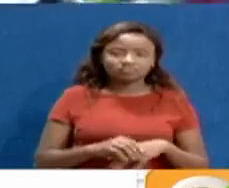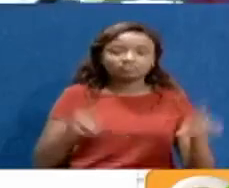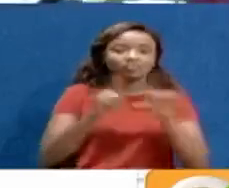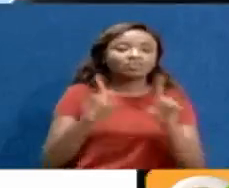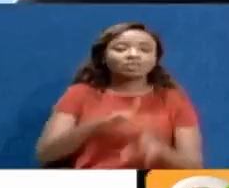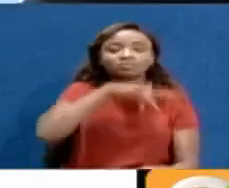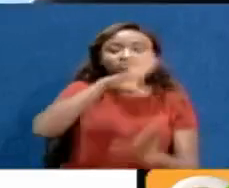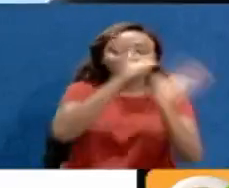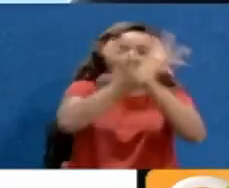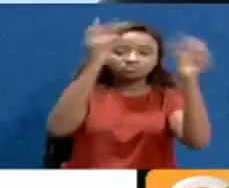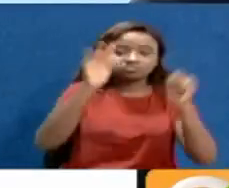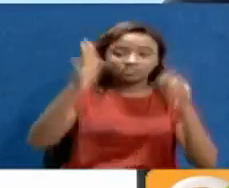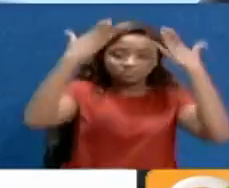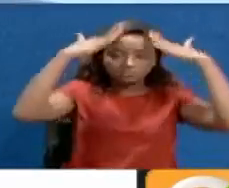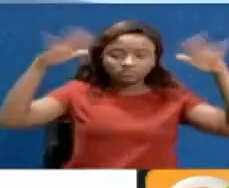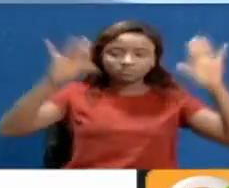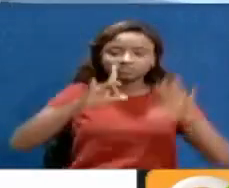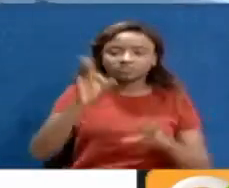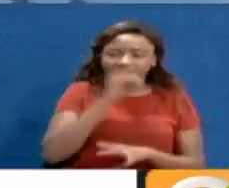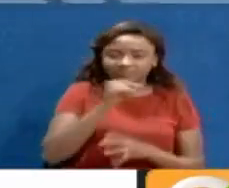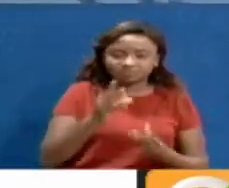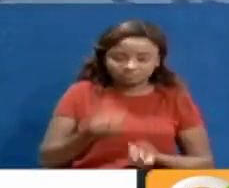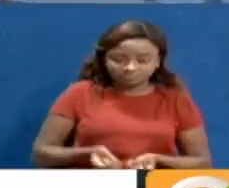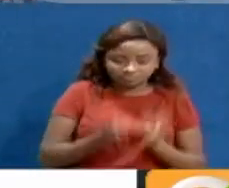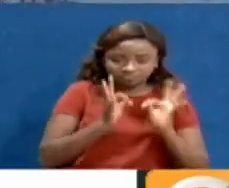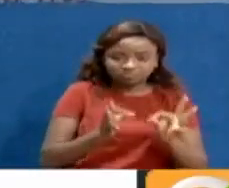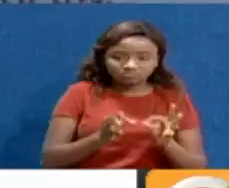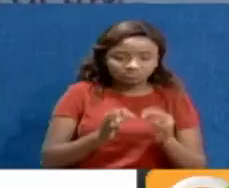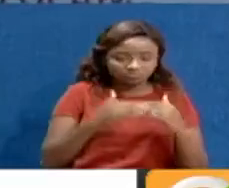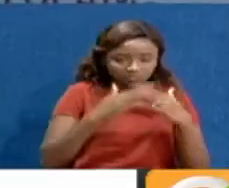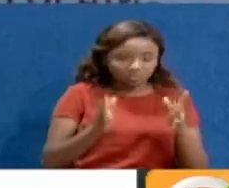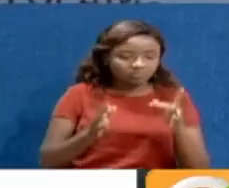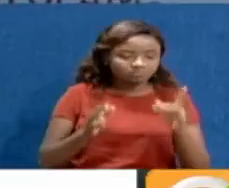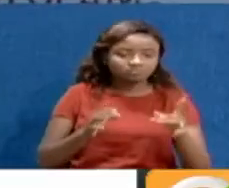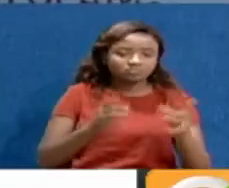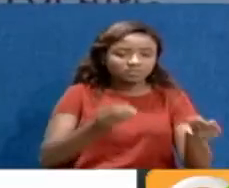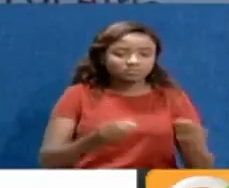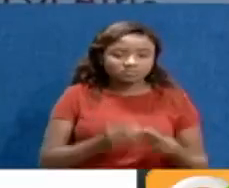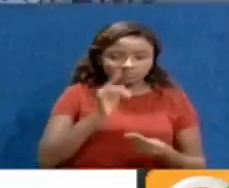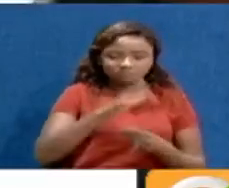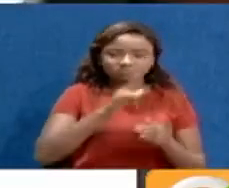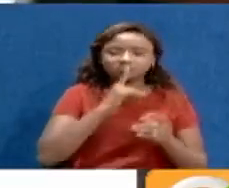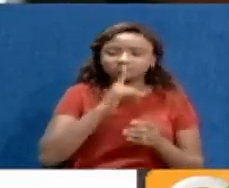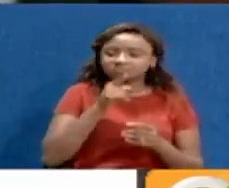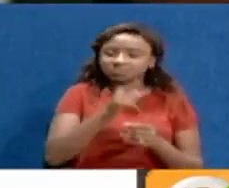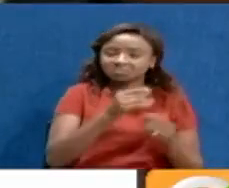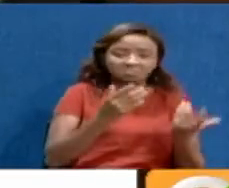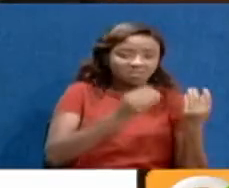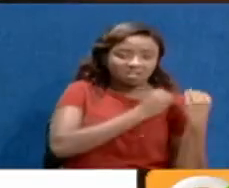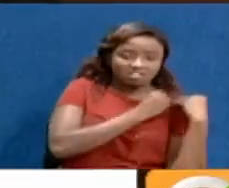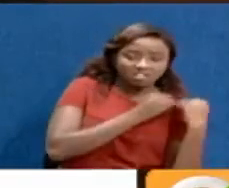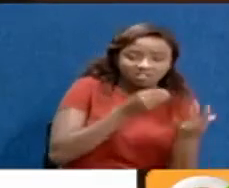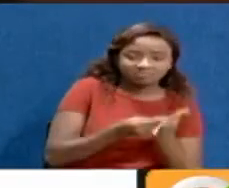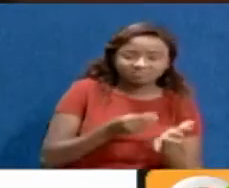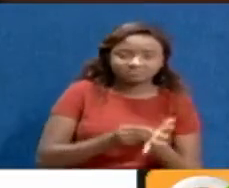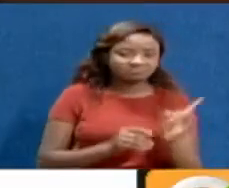According to Ugandan President Yoweri Museveni, who officially received the aircraft, the purchase of the aircrafts by the government without any financial burden will